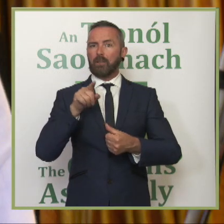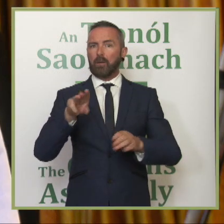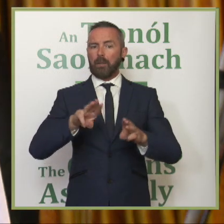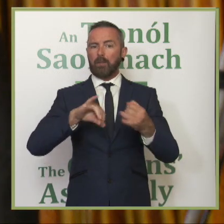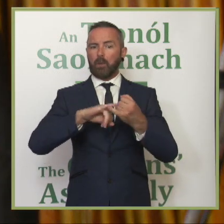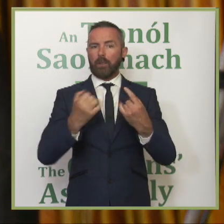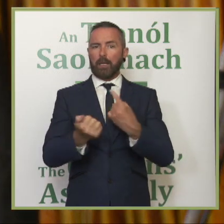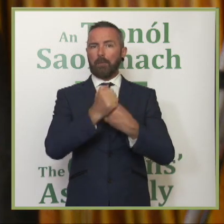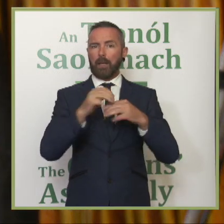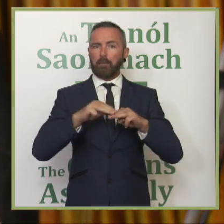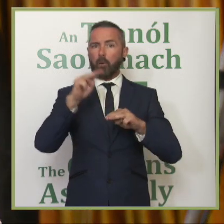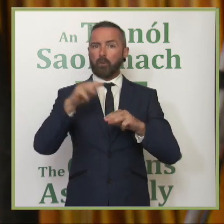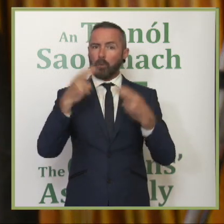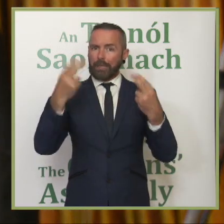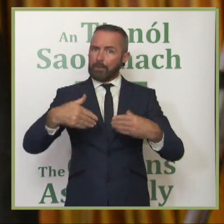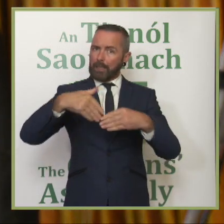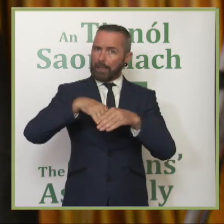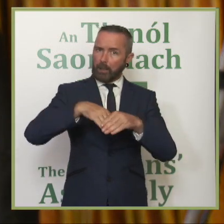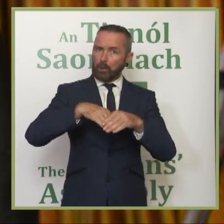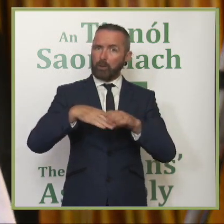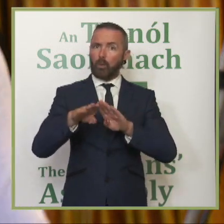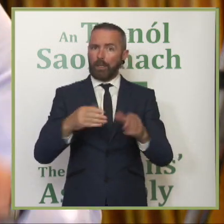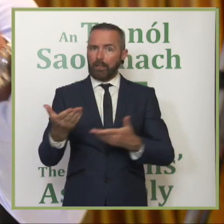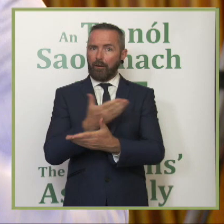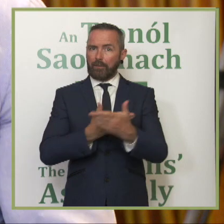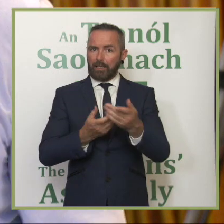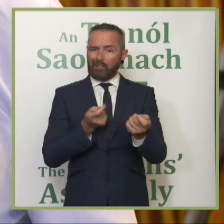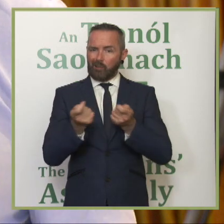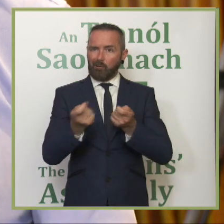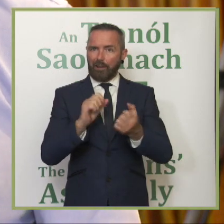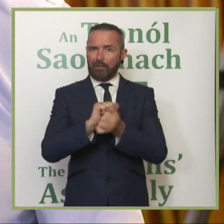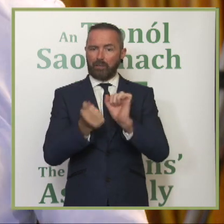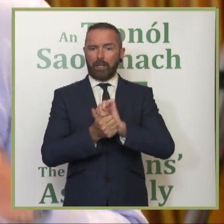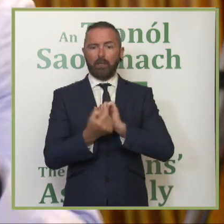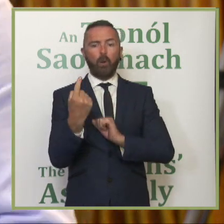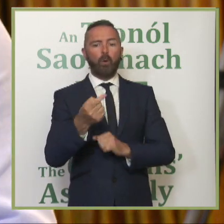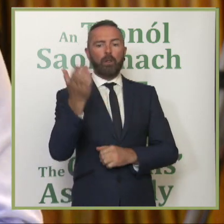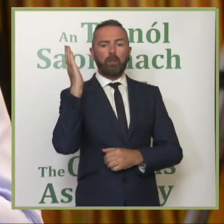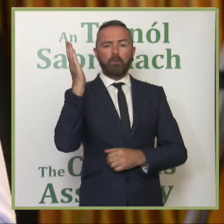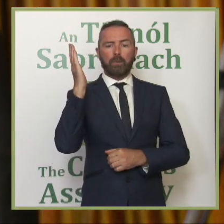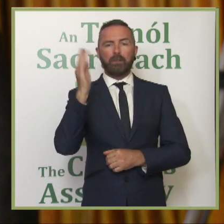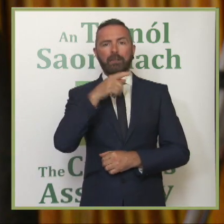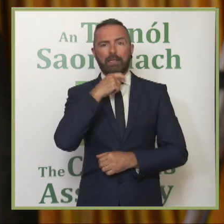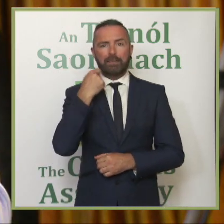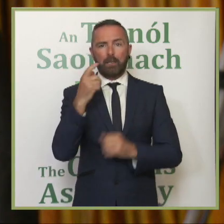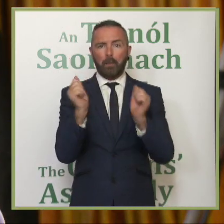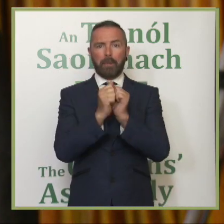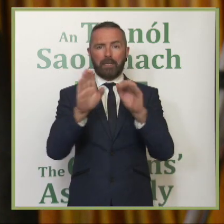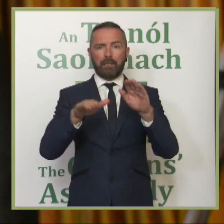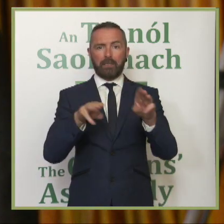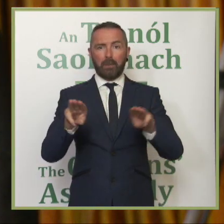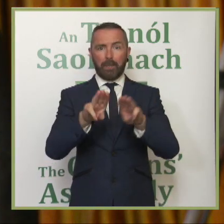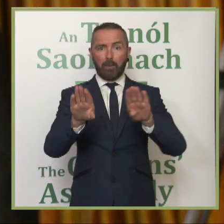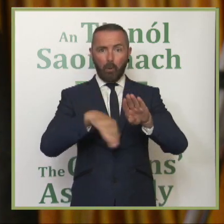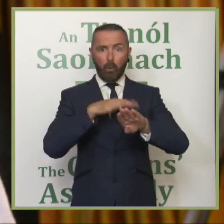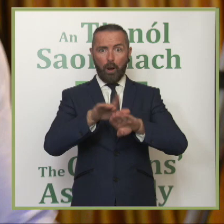be included into the conversation to drive the change. One of our speakers actually said, meet the people where they are and speak